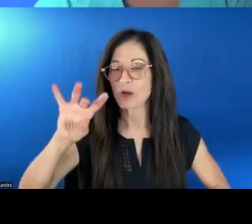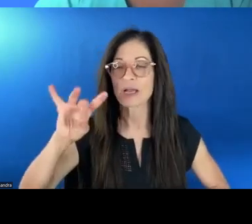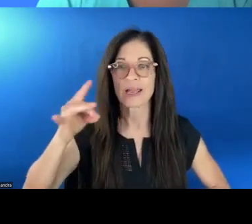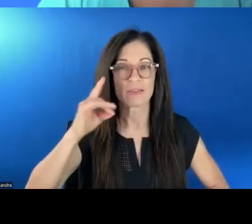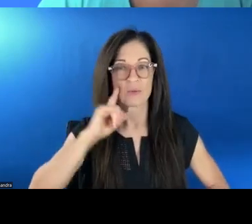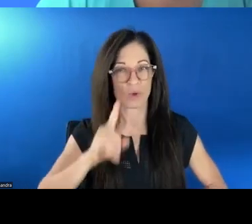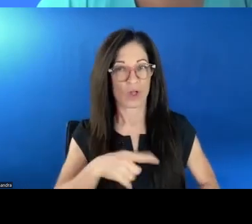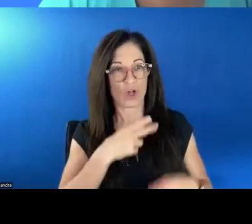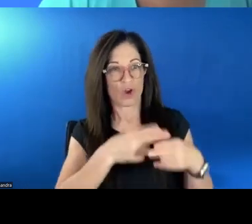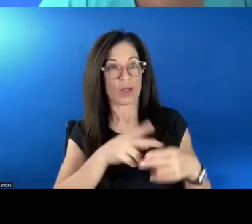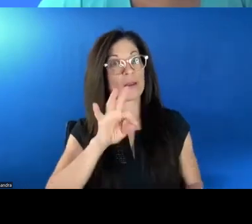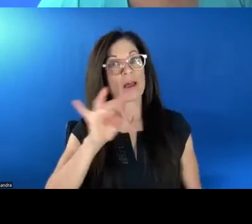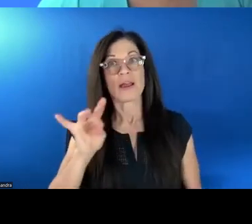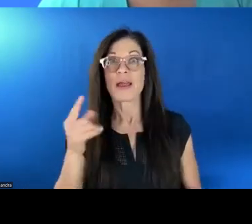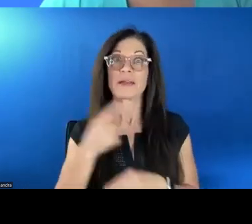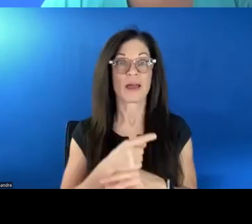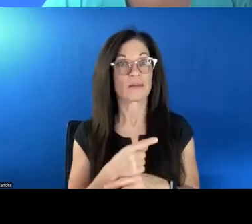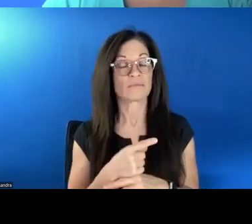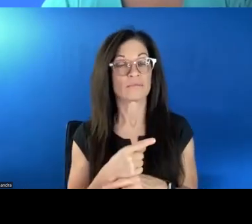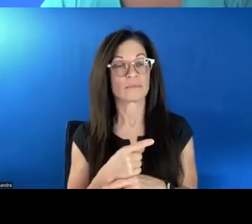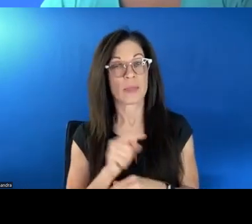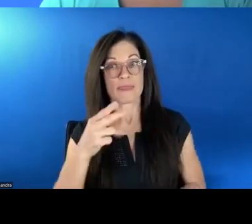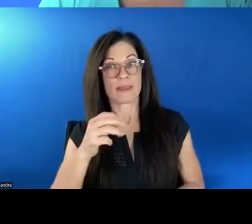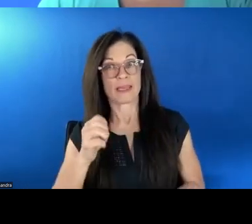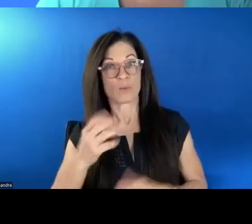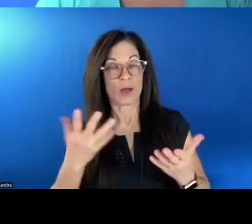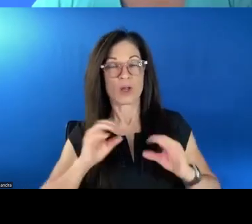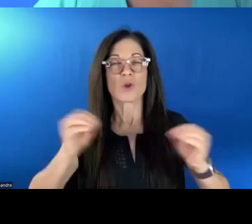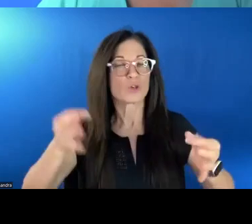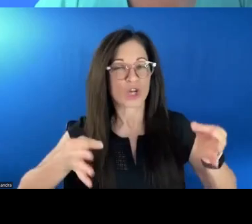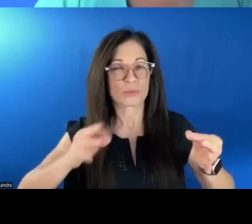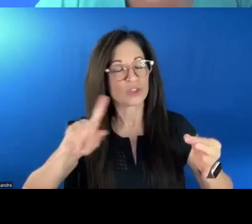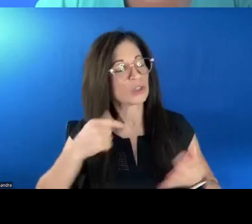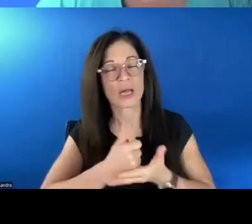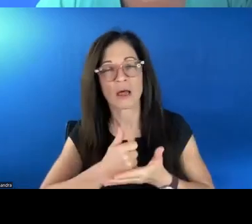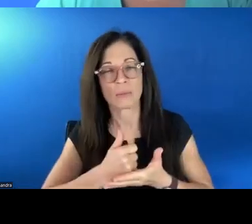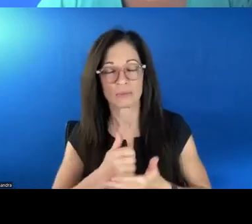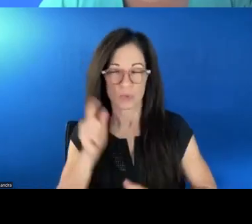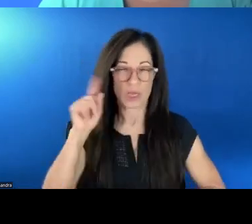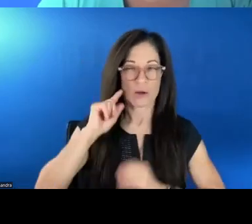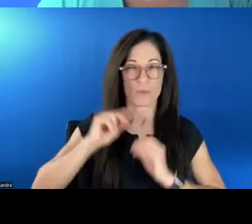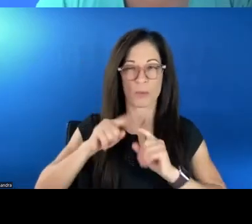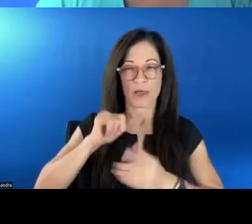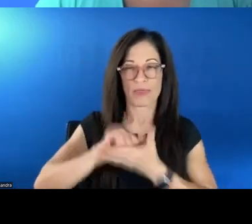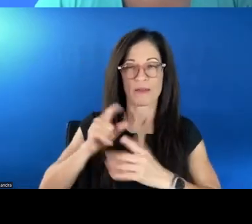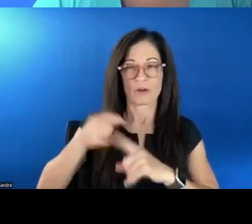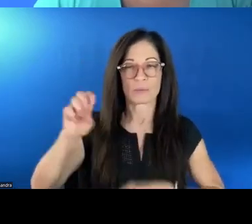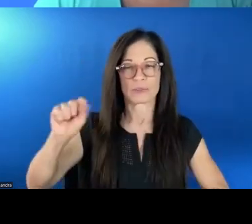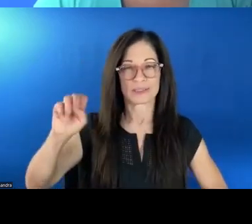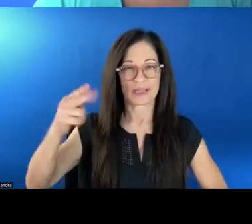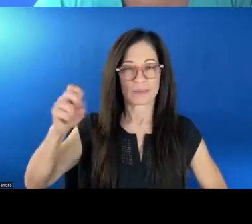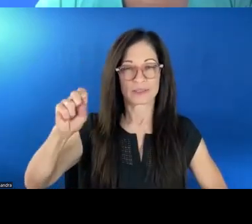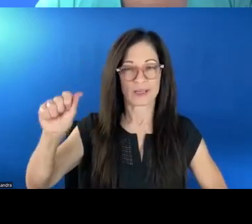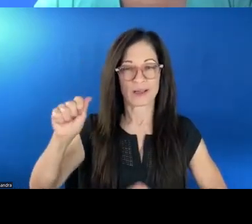that 988 Day. The theme there is no judgment, just help. We'll hear a little bit more about that from the SAMHSA update, but